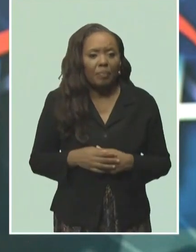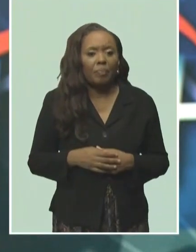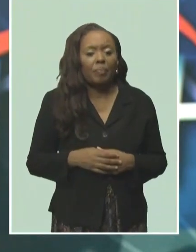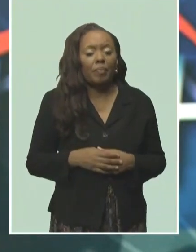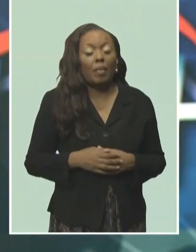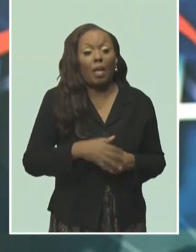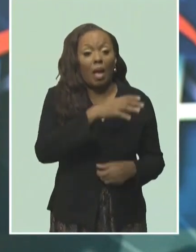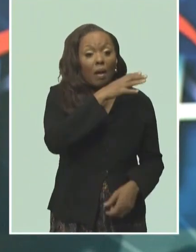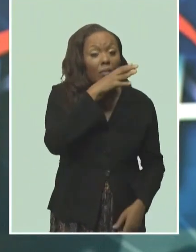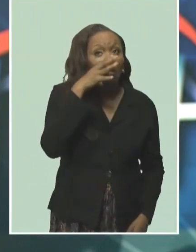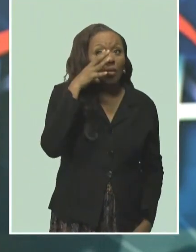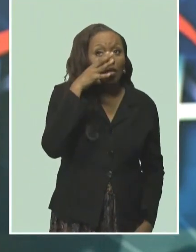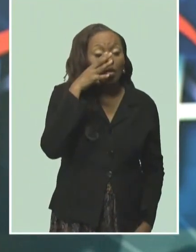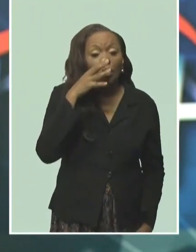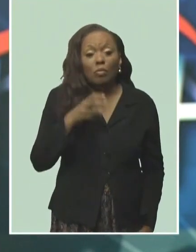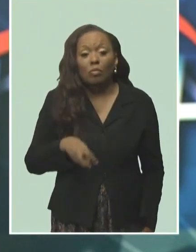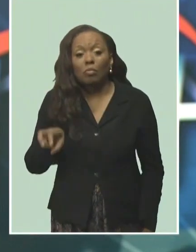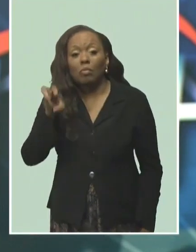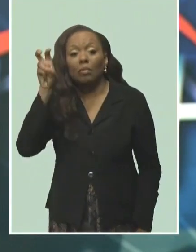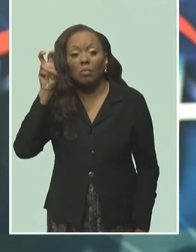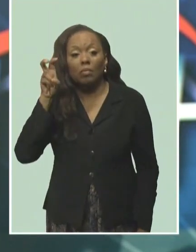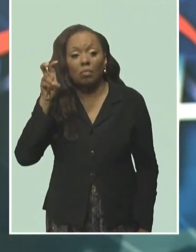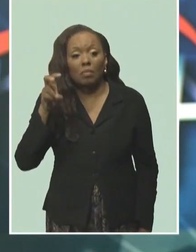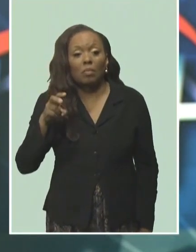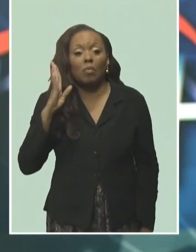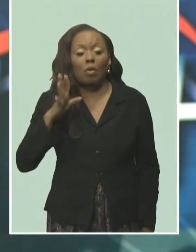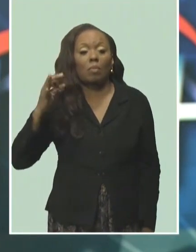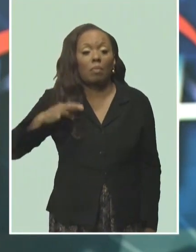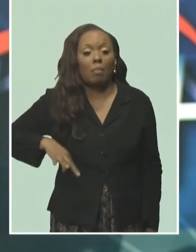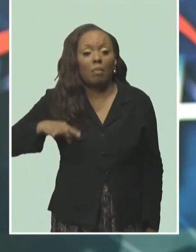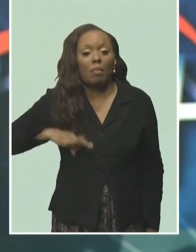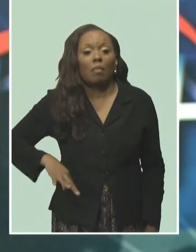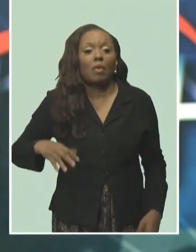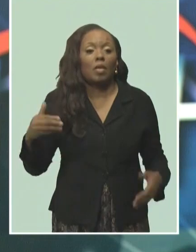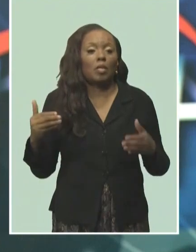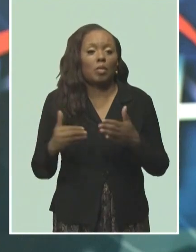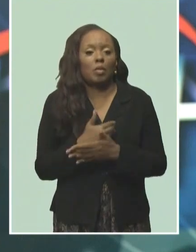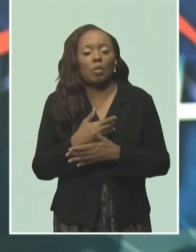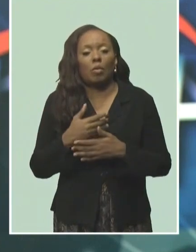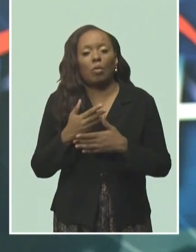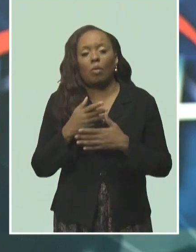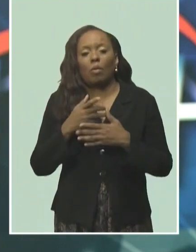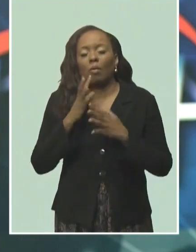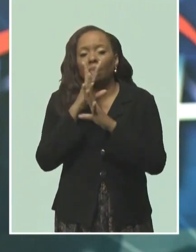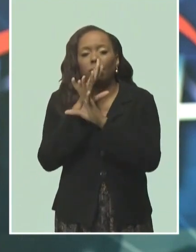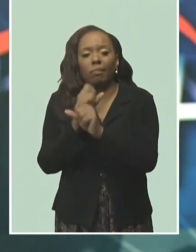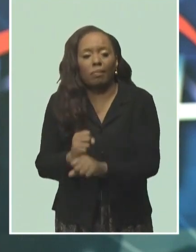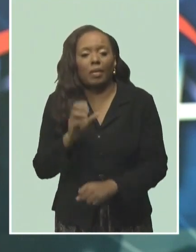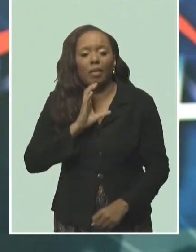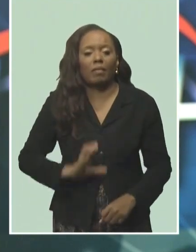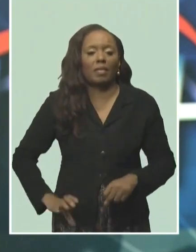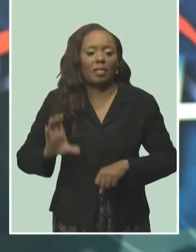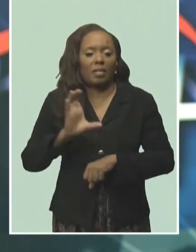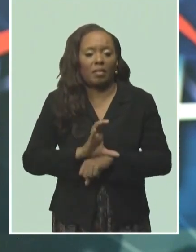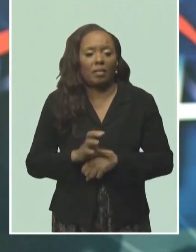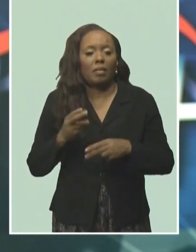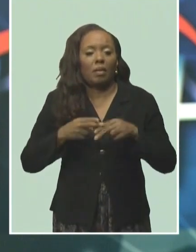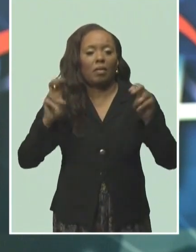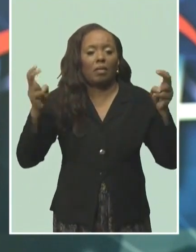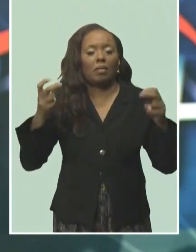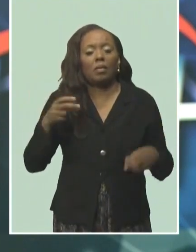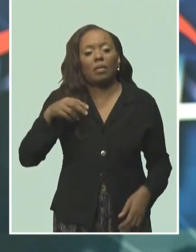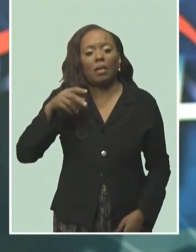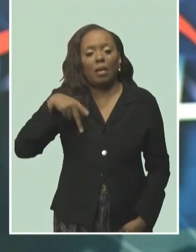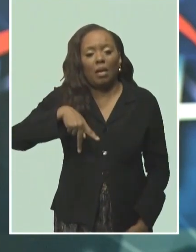The agriculture and tourism sectors stand to benefit from a new attraction in Christchurch, Barbados. It's called the Paradise Nature